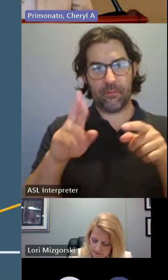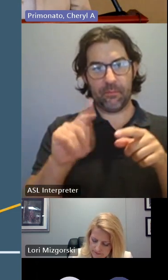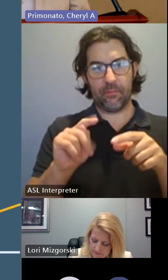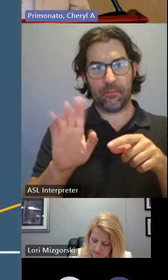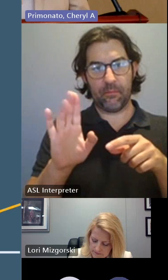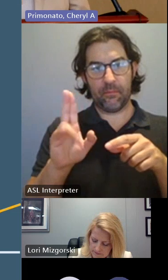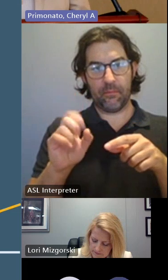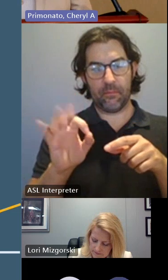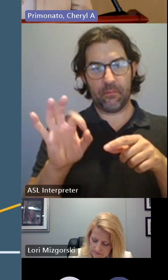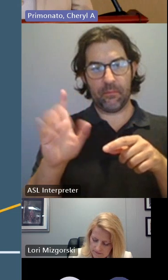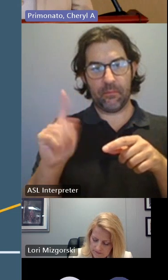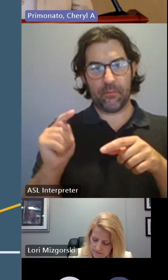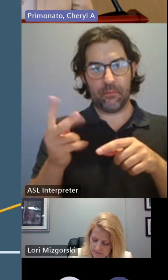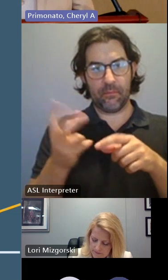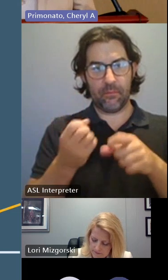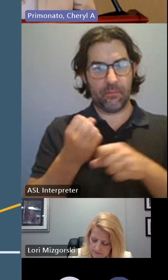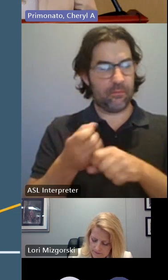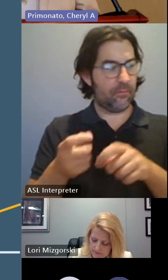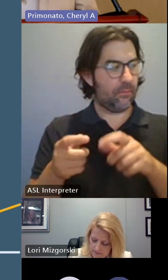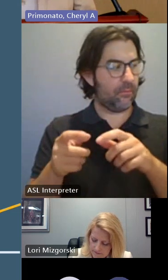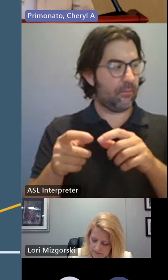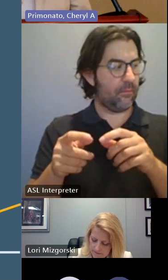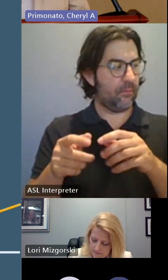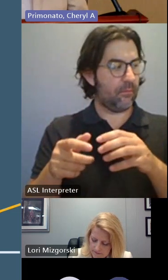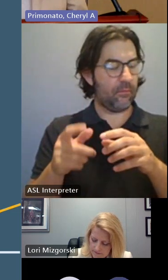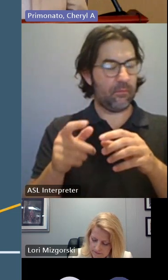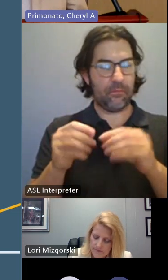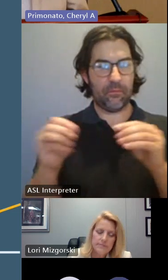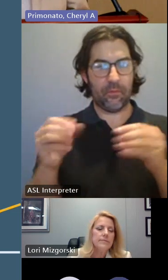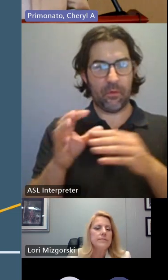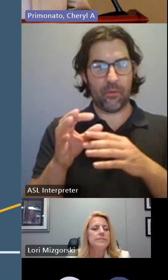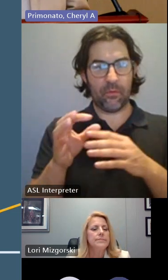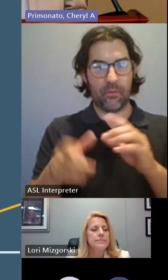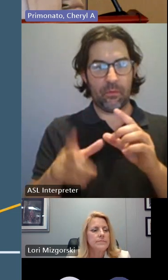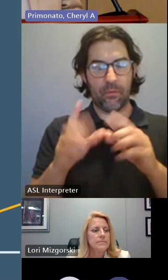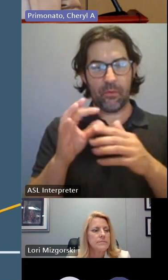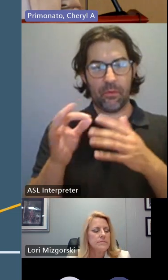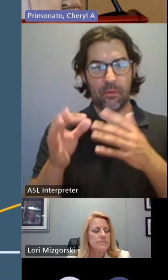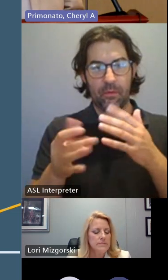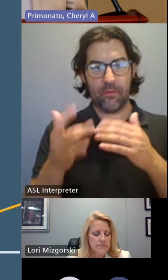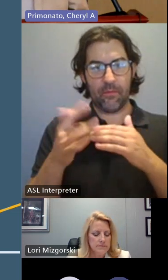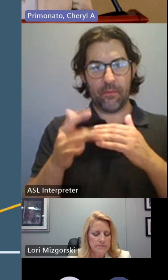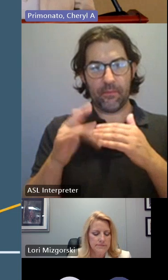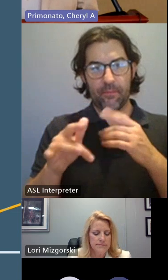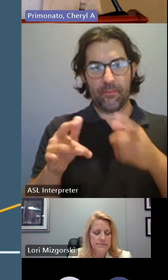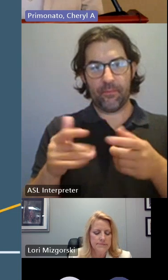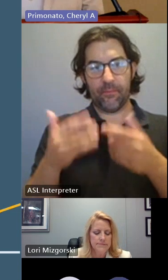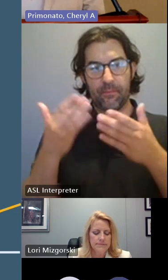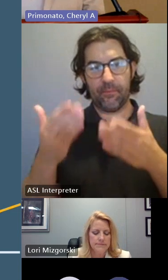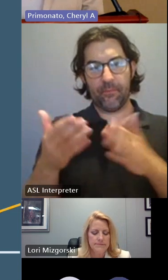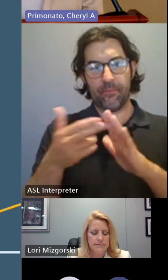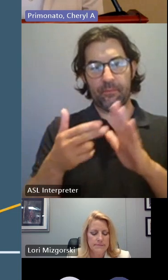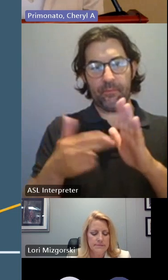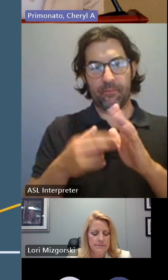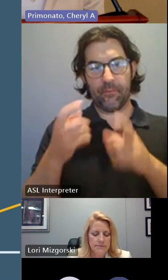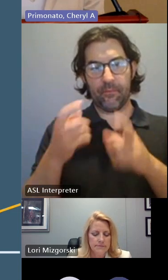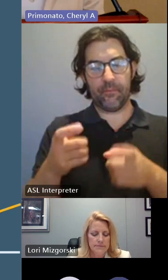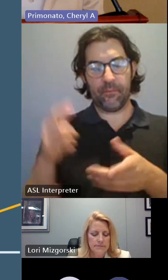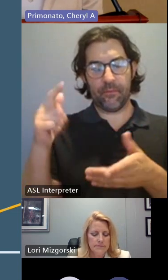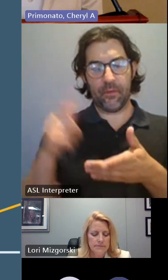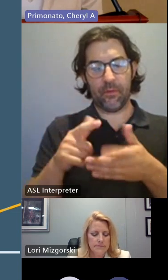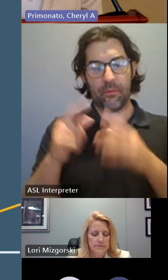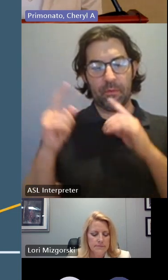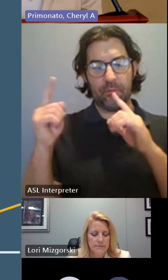a 2-year period with no renewal options available. Procurement recommends that the contract be awarded to the lowest responsive